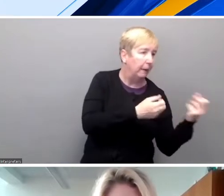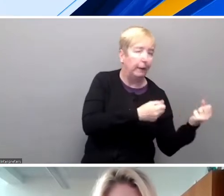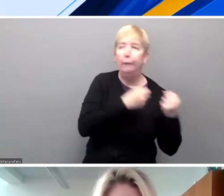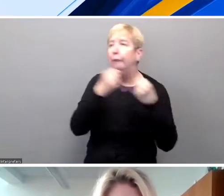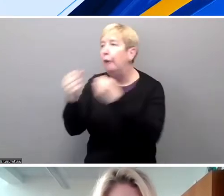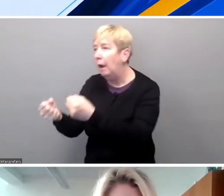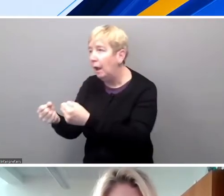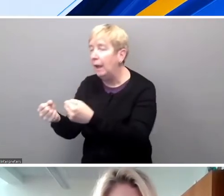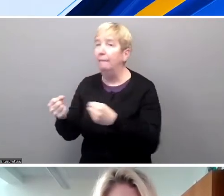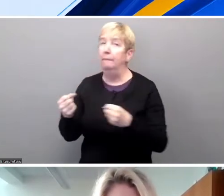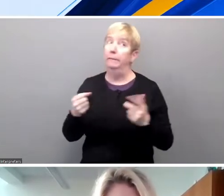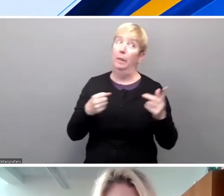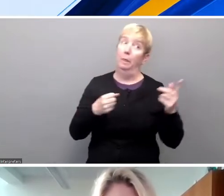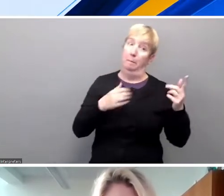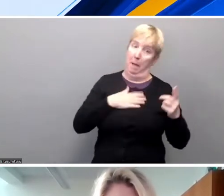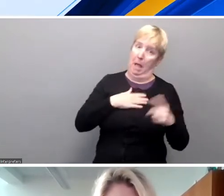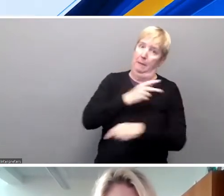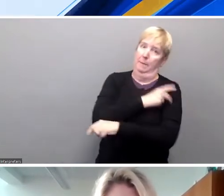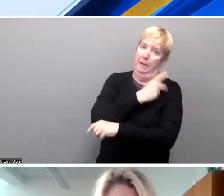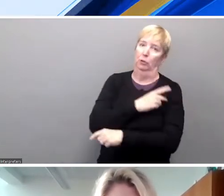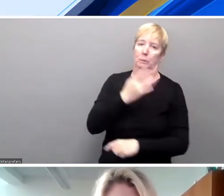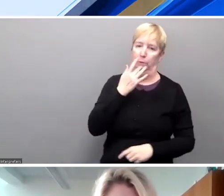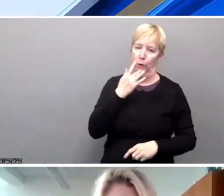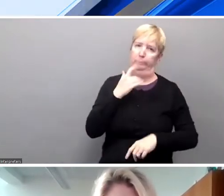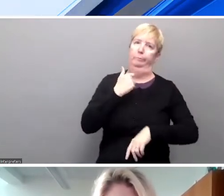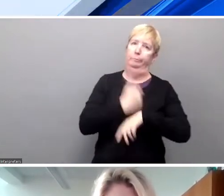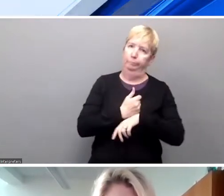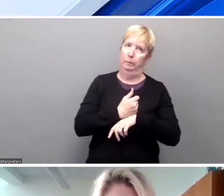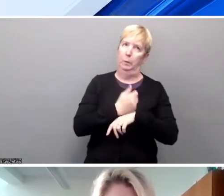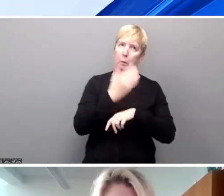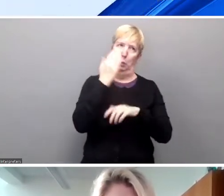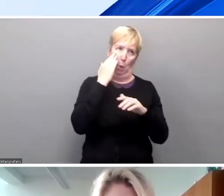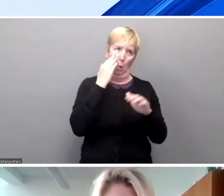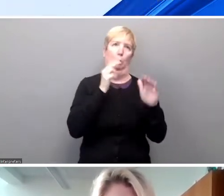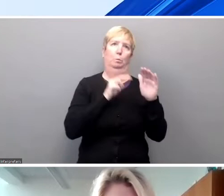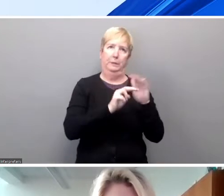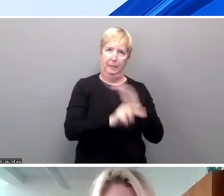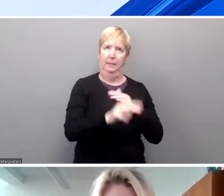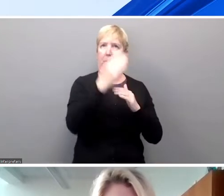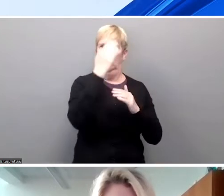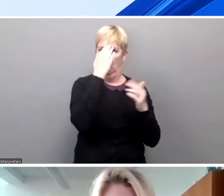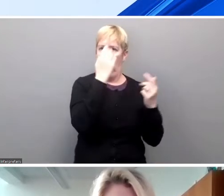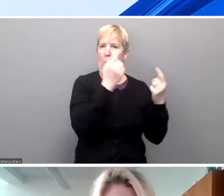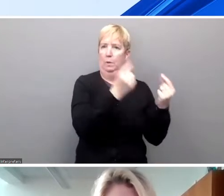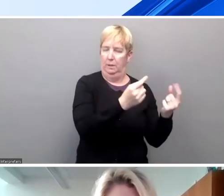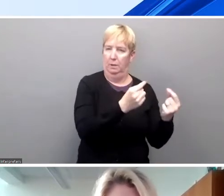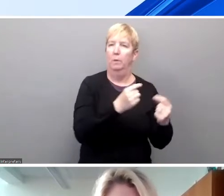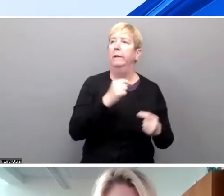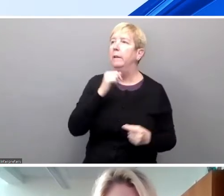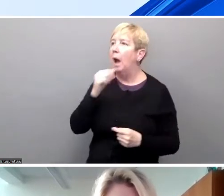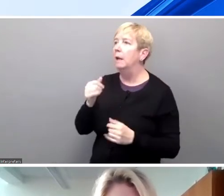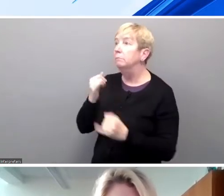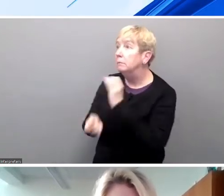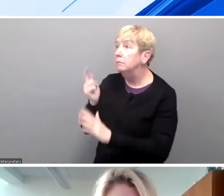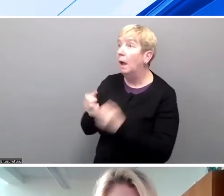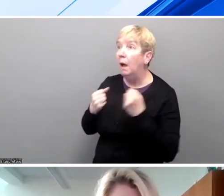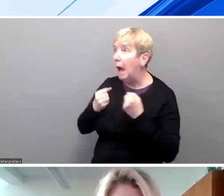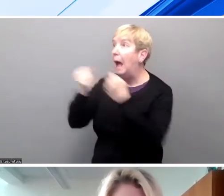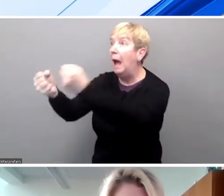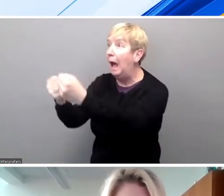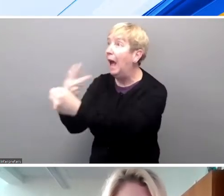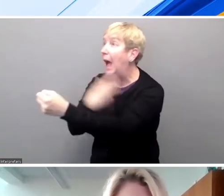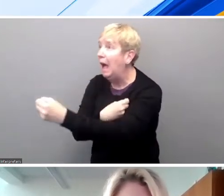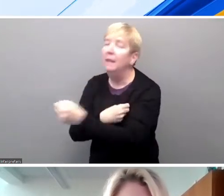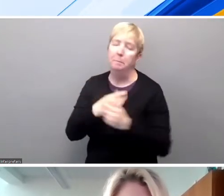expecting them at a certain time. So we're hoping, and I think right now, the dynamic you